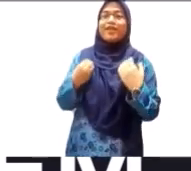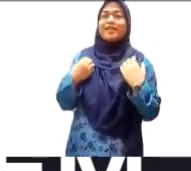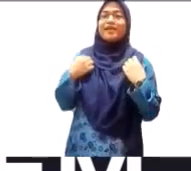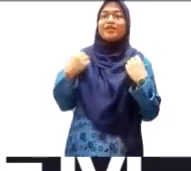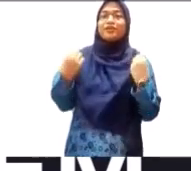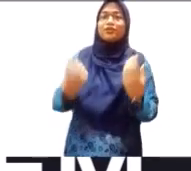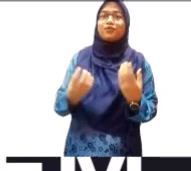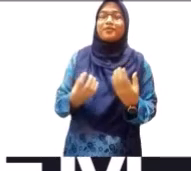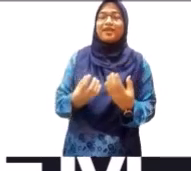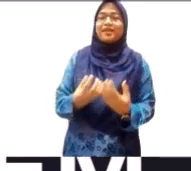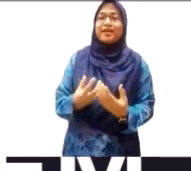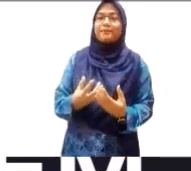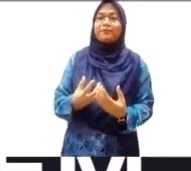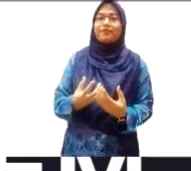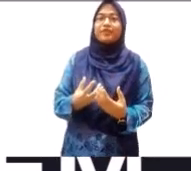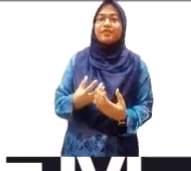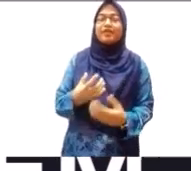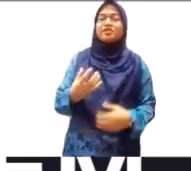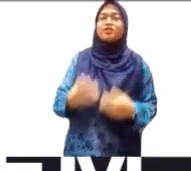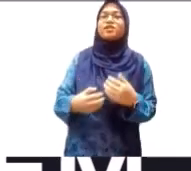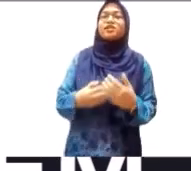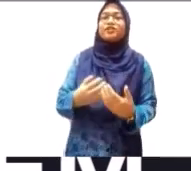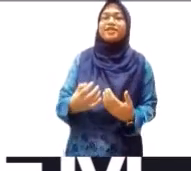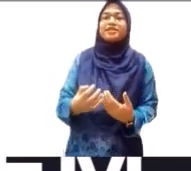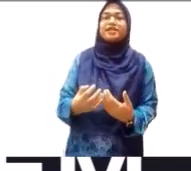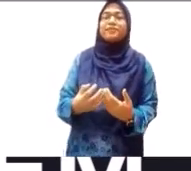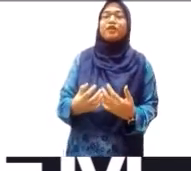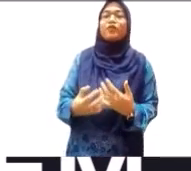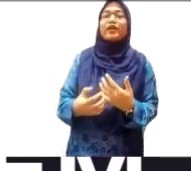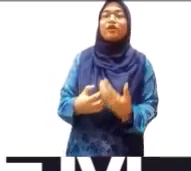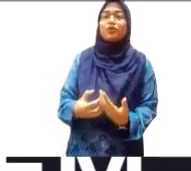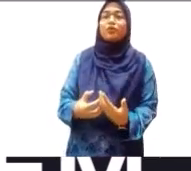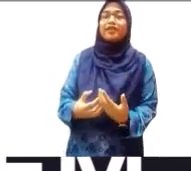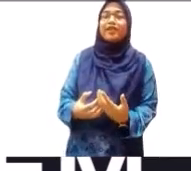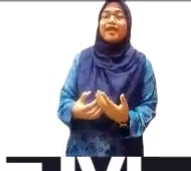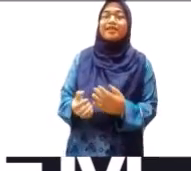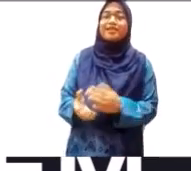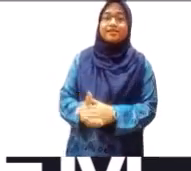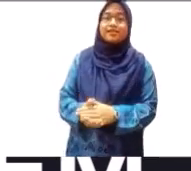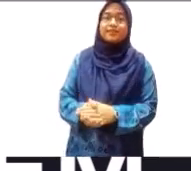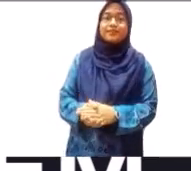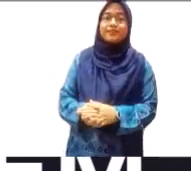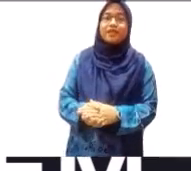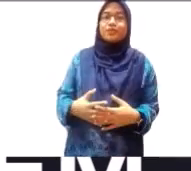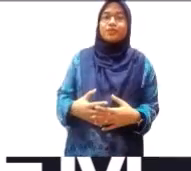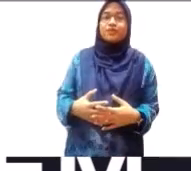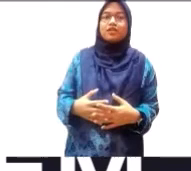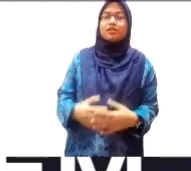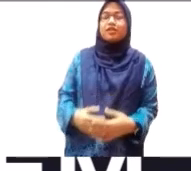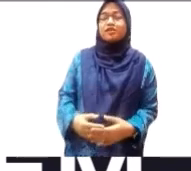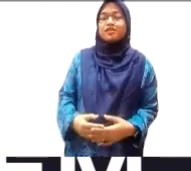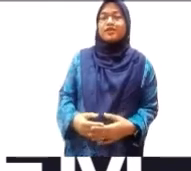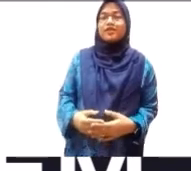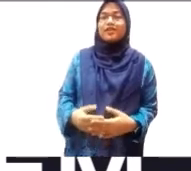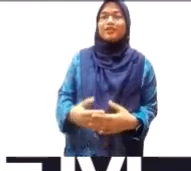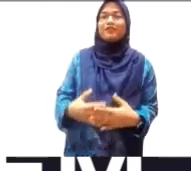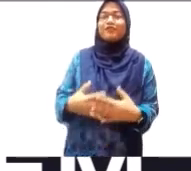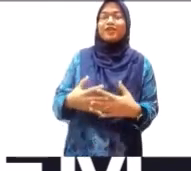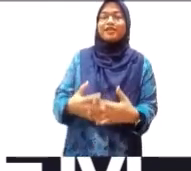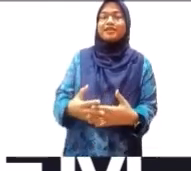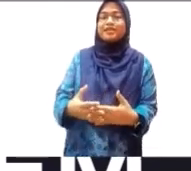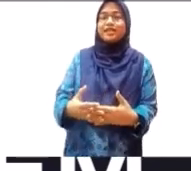So when they do meet them, their social interaction can be quite awkward and distant, thus